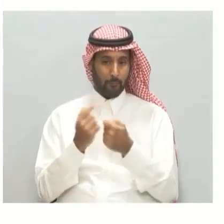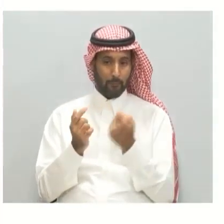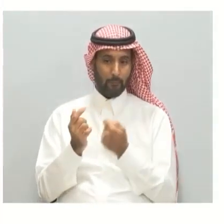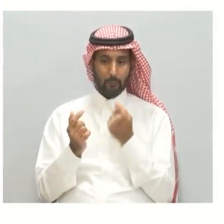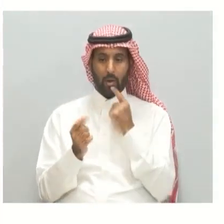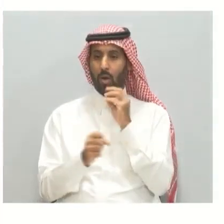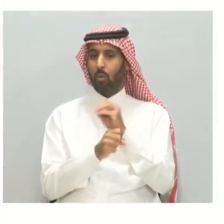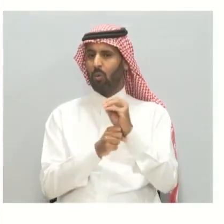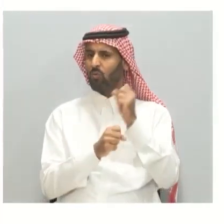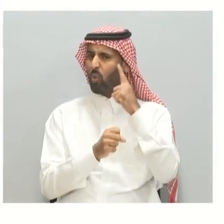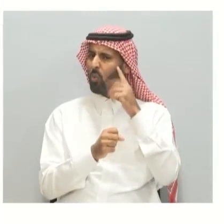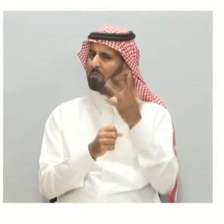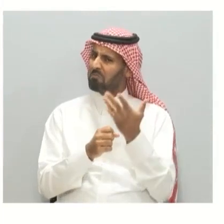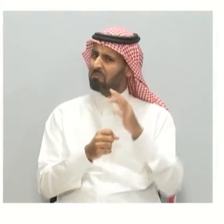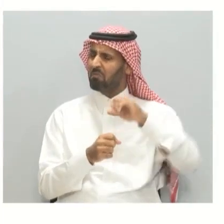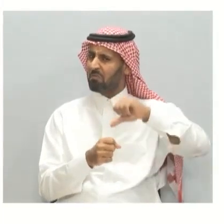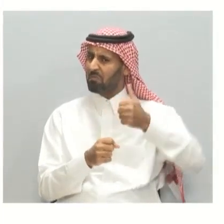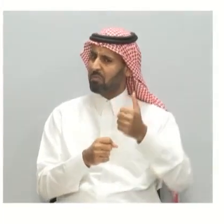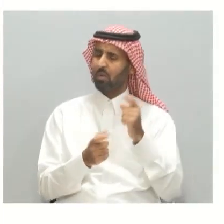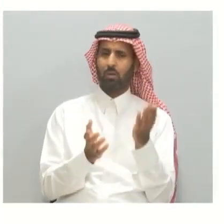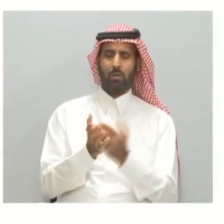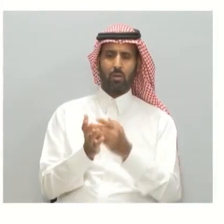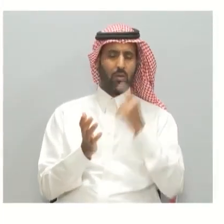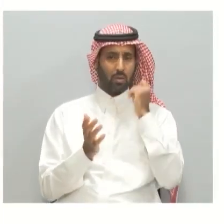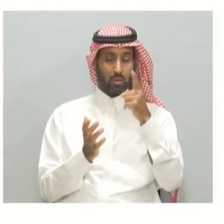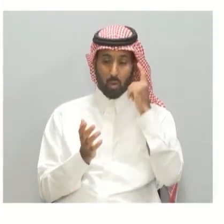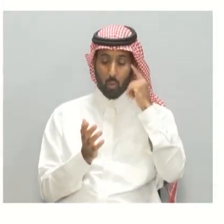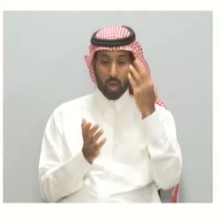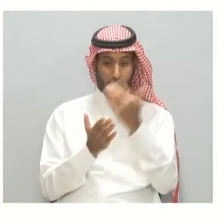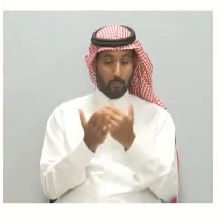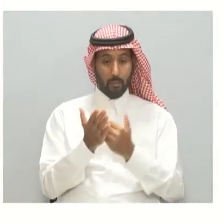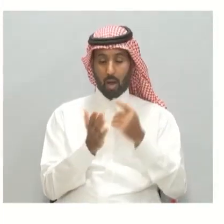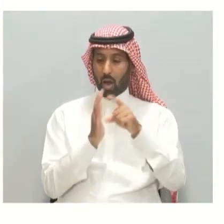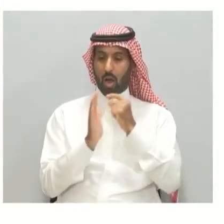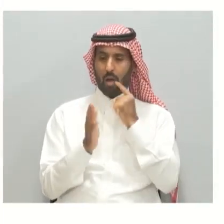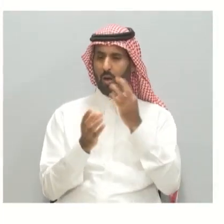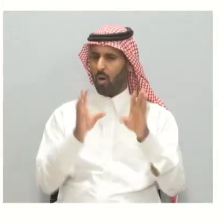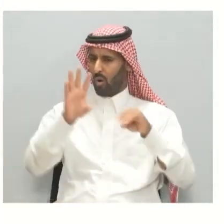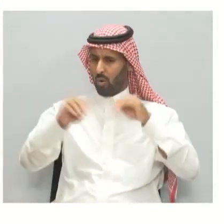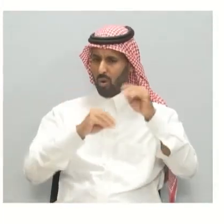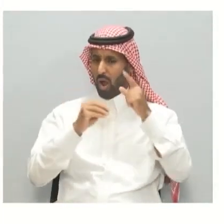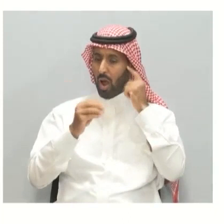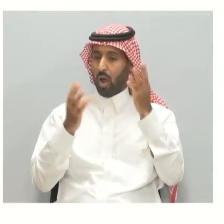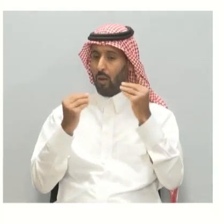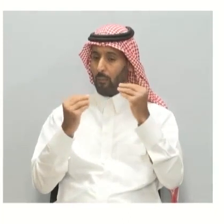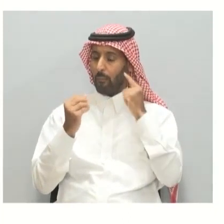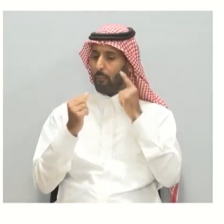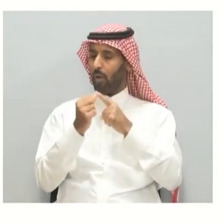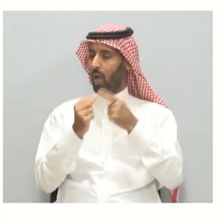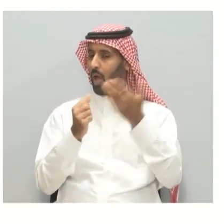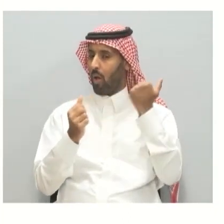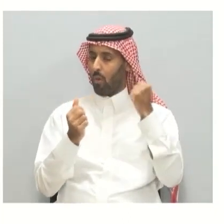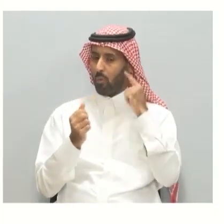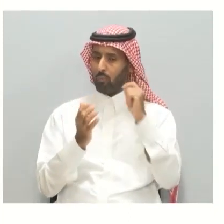to give your opinion, note down what you know about the topic and collect information. Note down before you write an